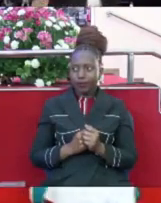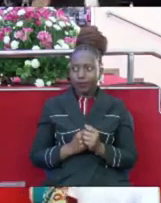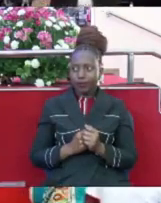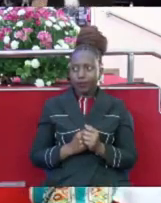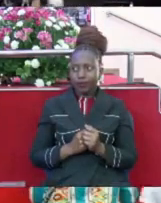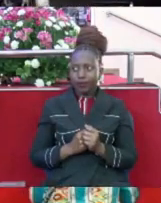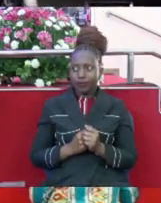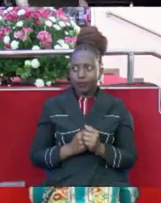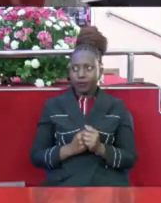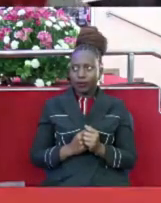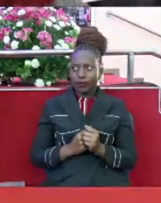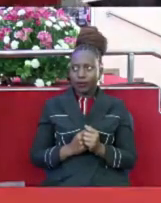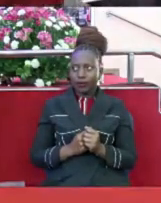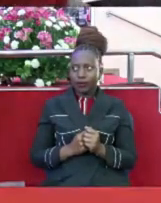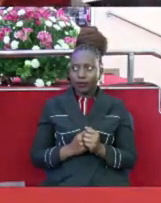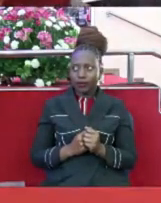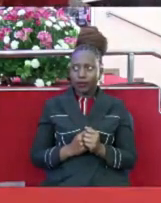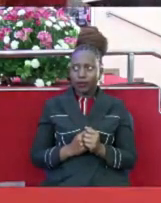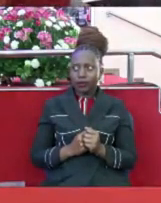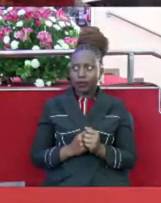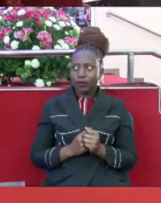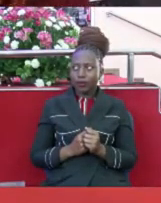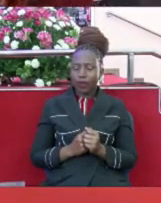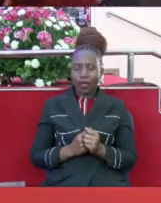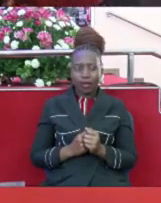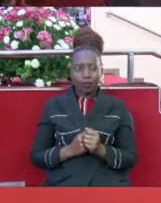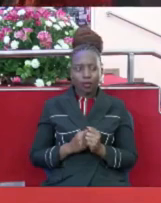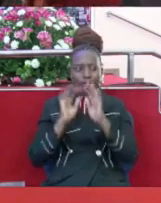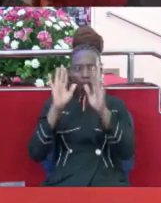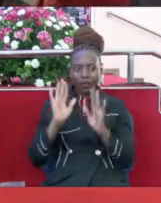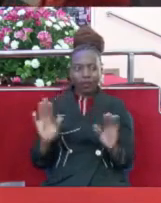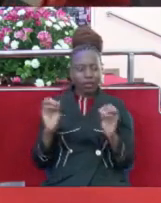tu mahali walipo. Down here in the balcony at the overflow. Lakini pale